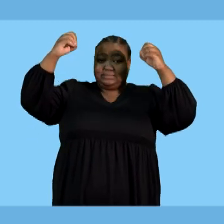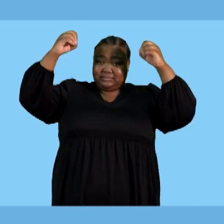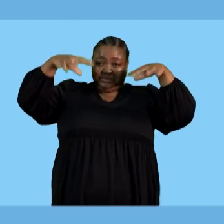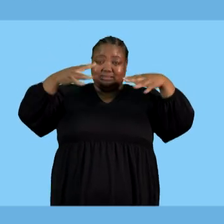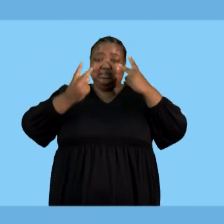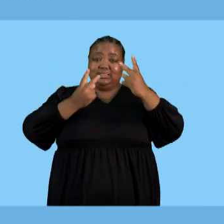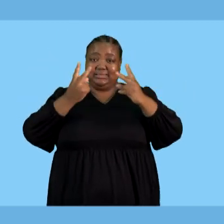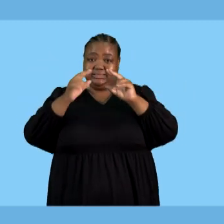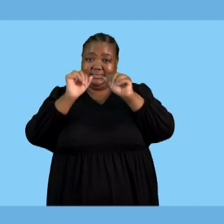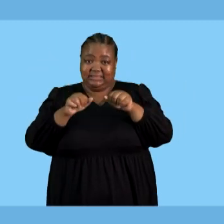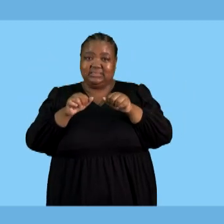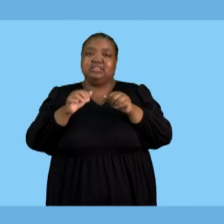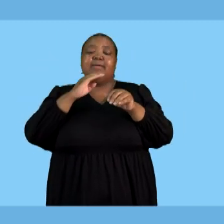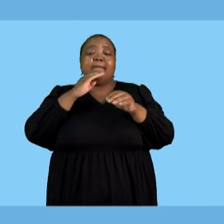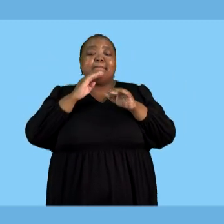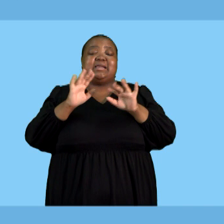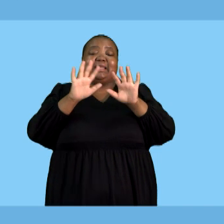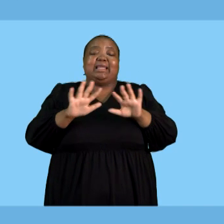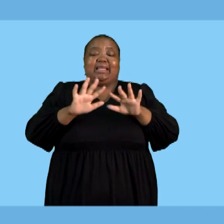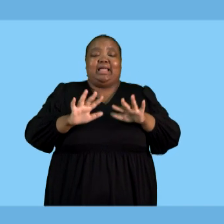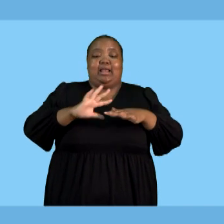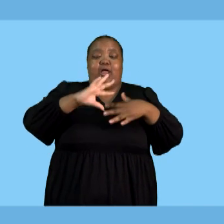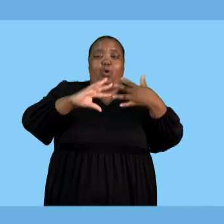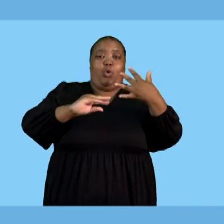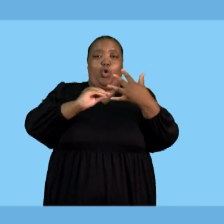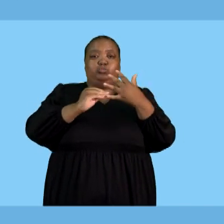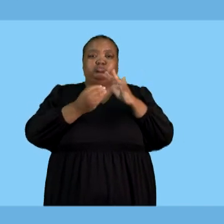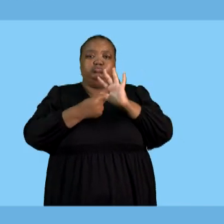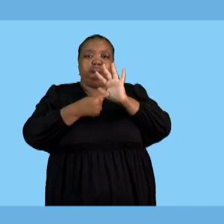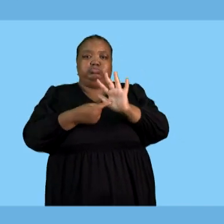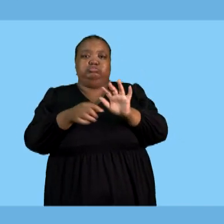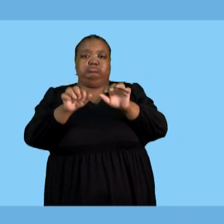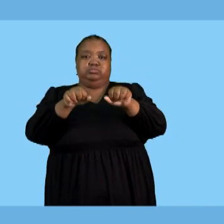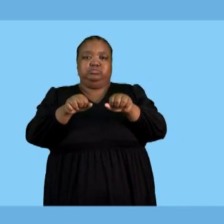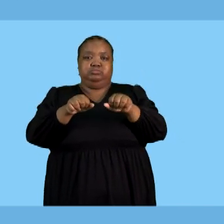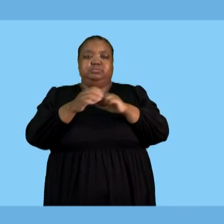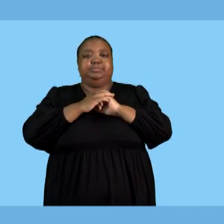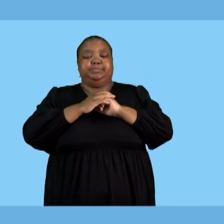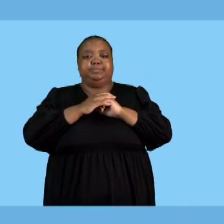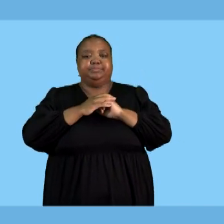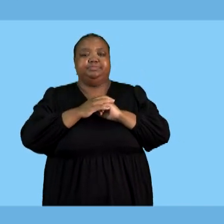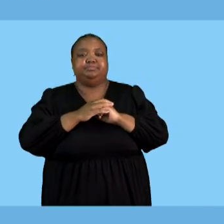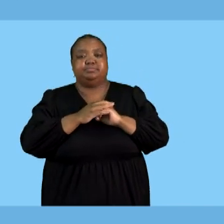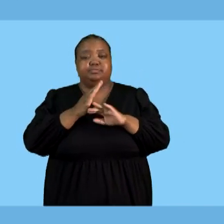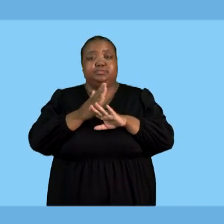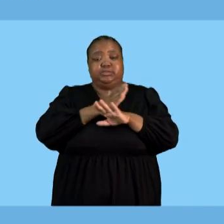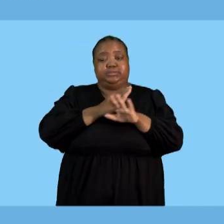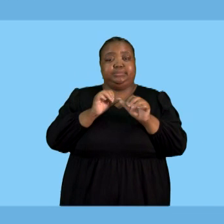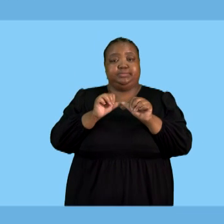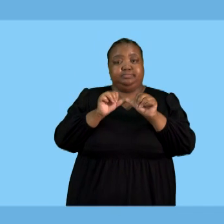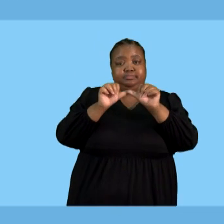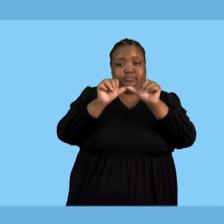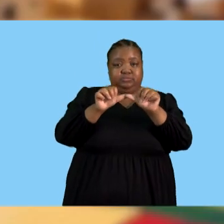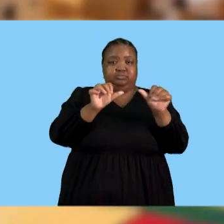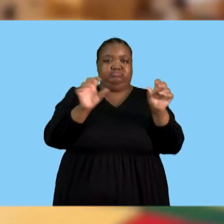light, we are actually saying that that's a reflection of all the colors that are coming from the white light, coming from the source.